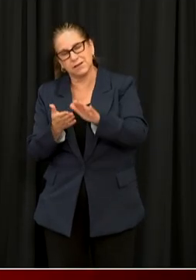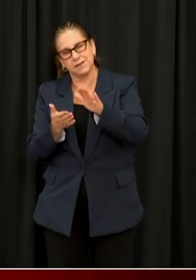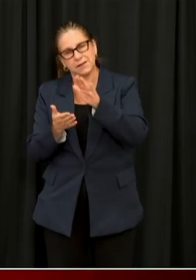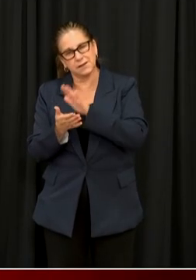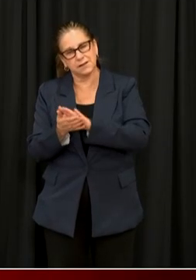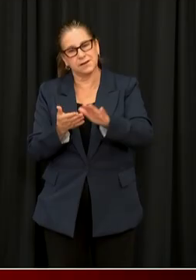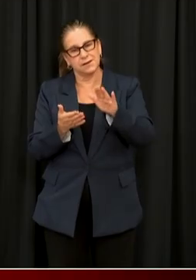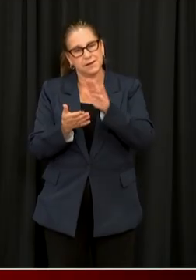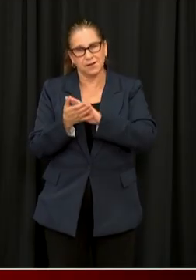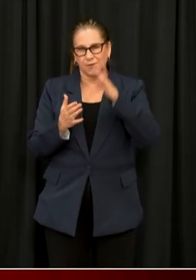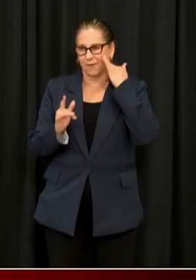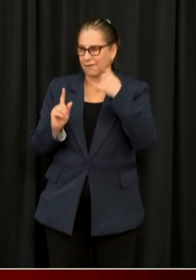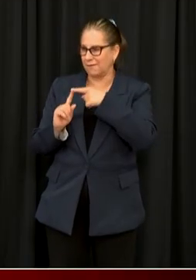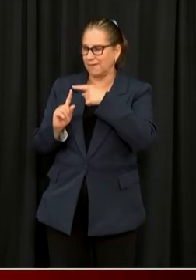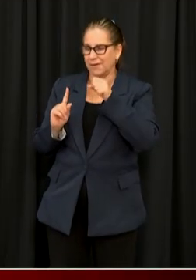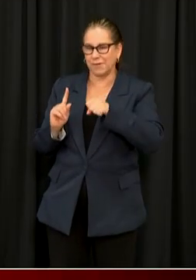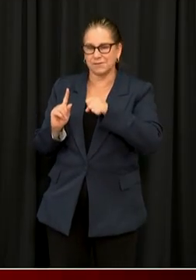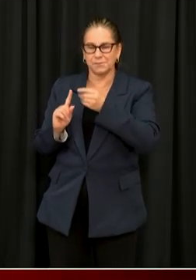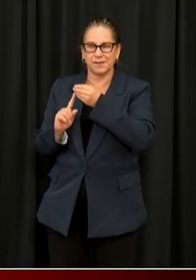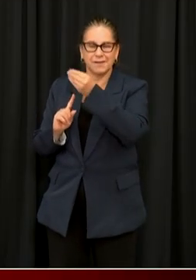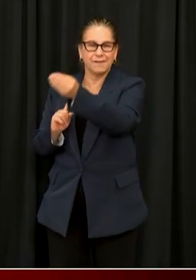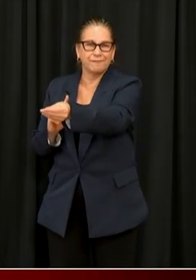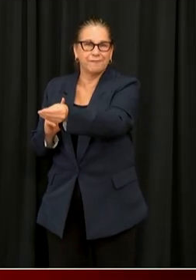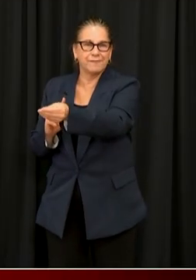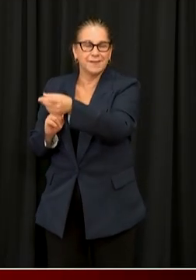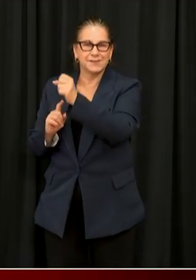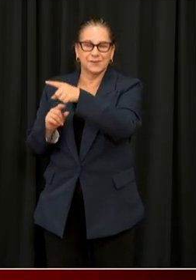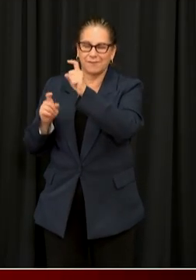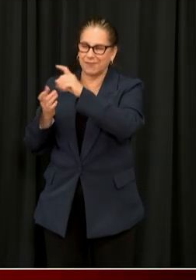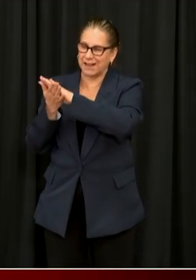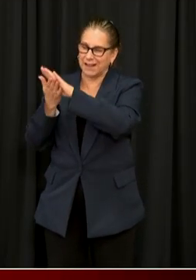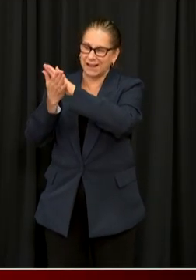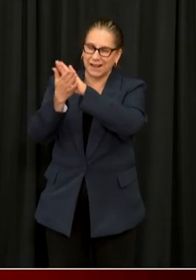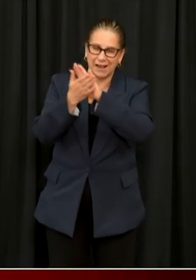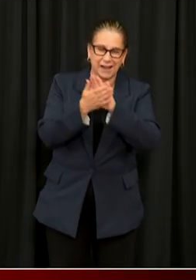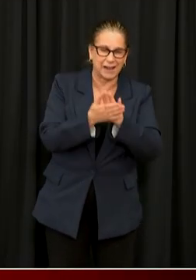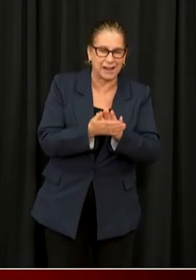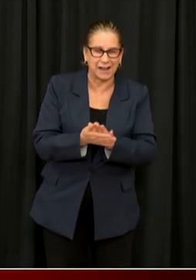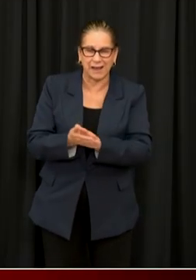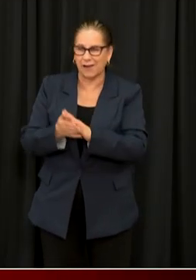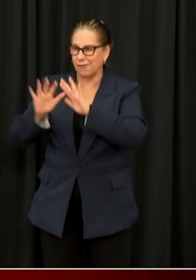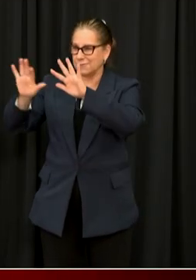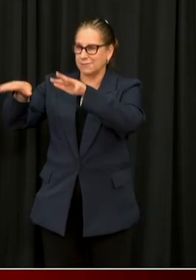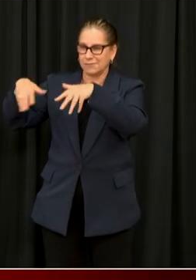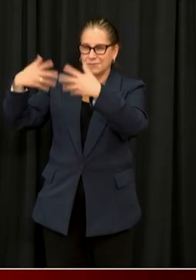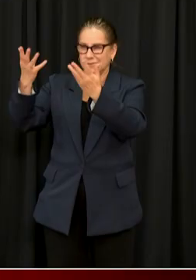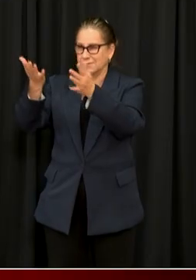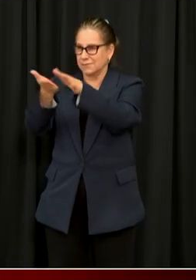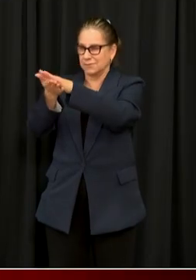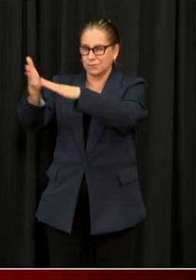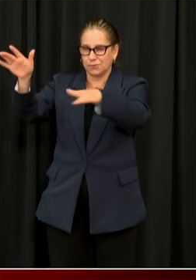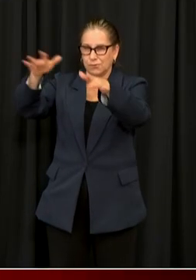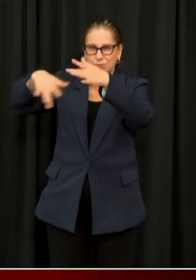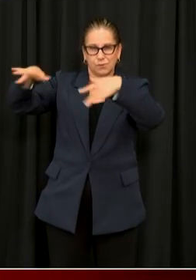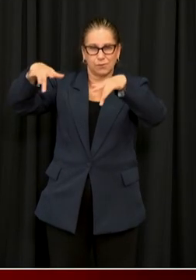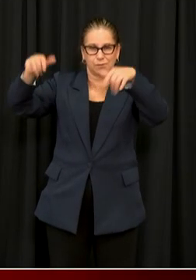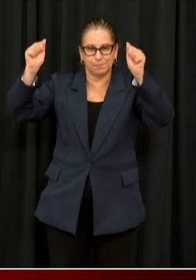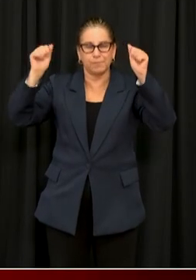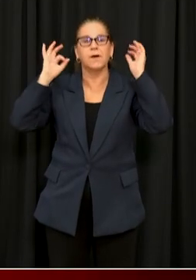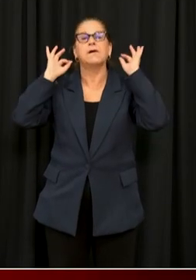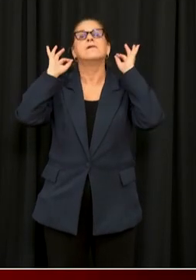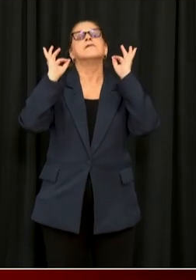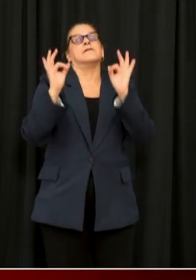need to occur. So this is sort of the schematic of the process that goes on. And it's